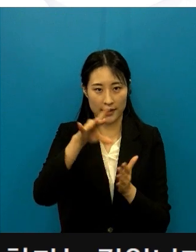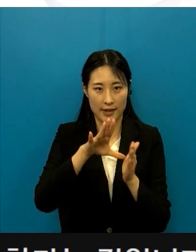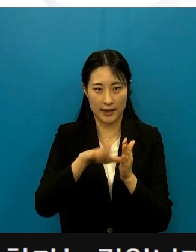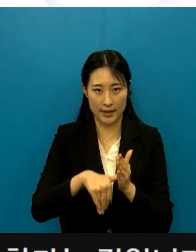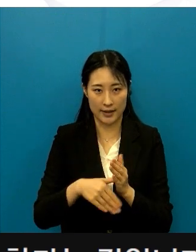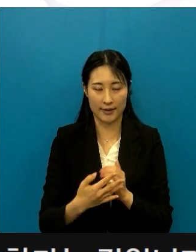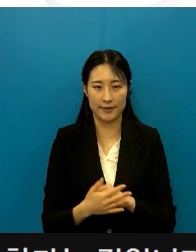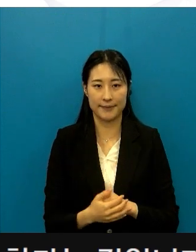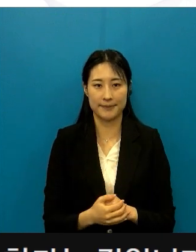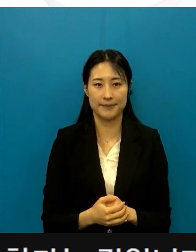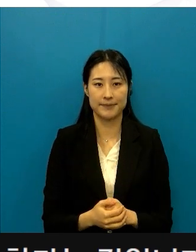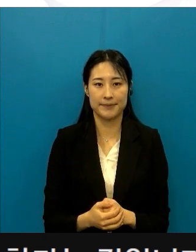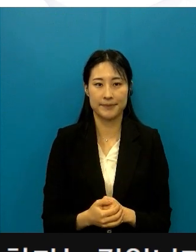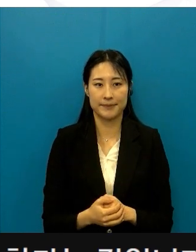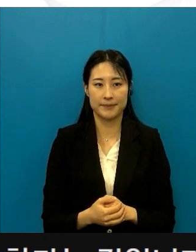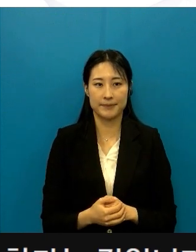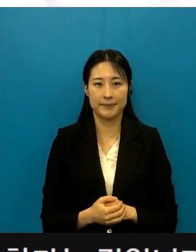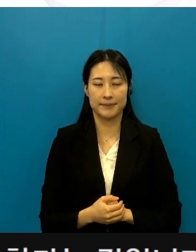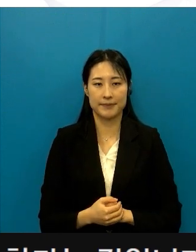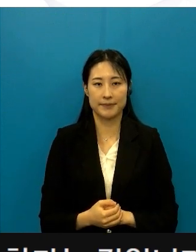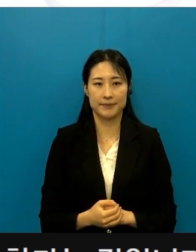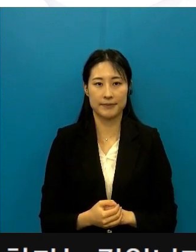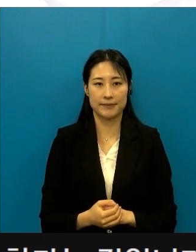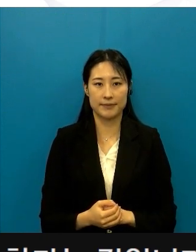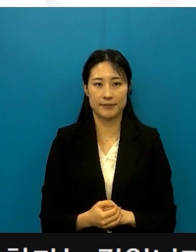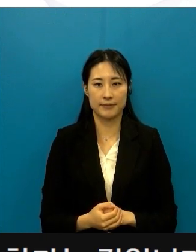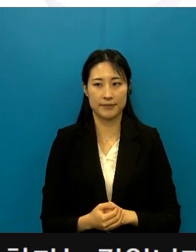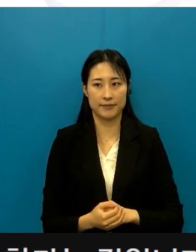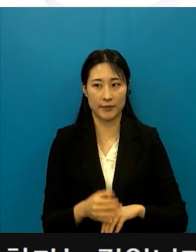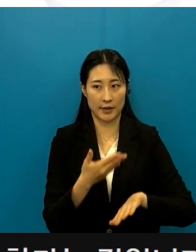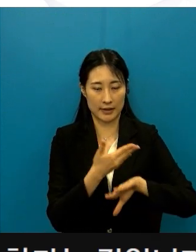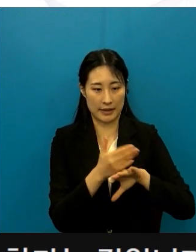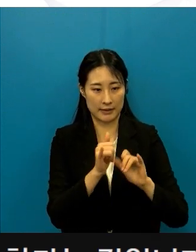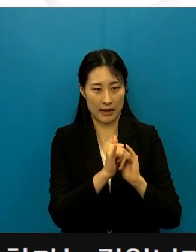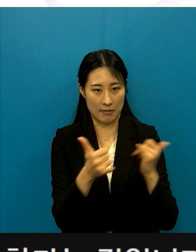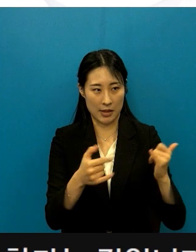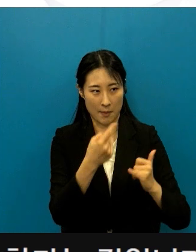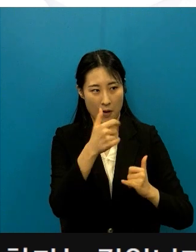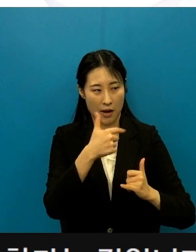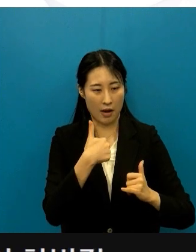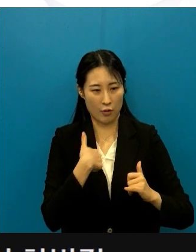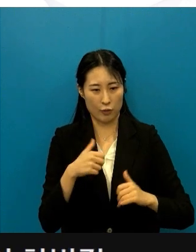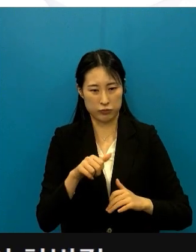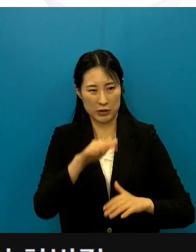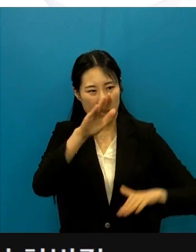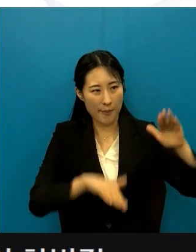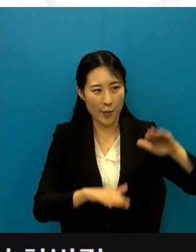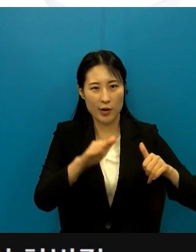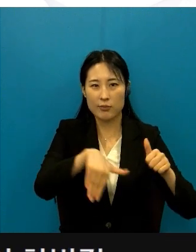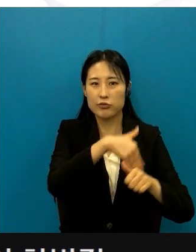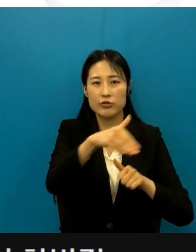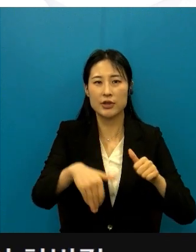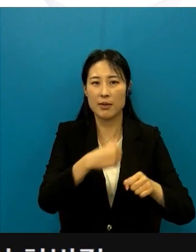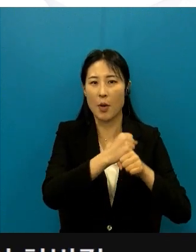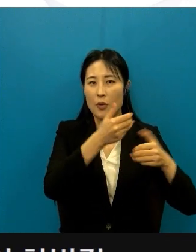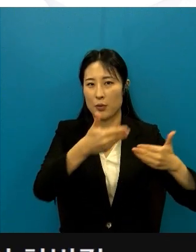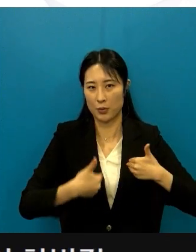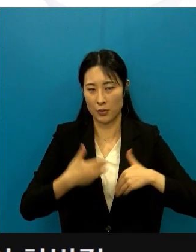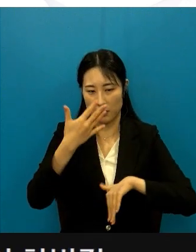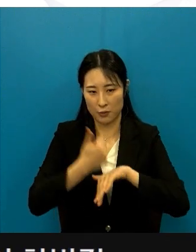owing to a discriminatory atmosphere. We called it cookie or